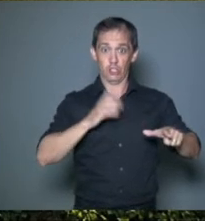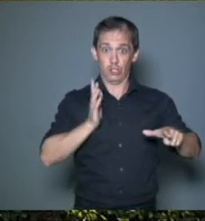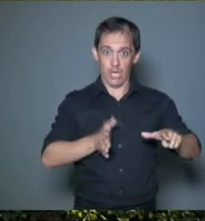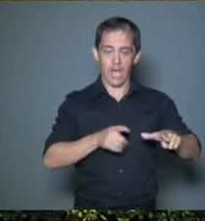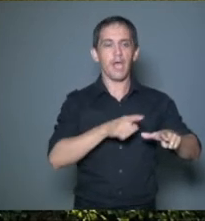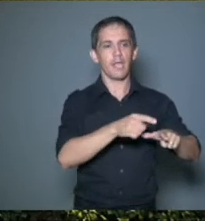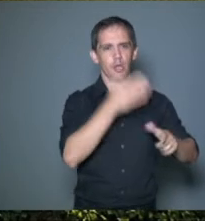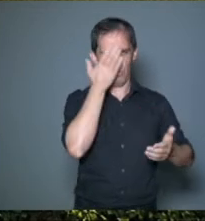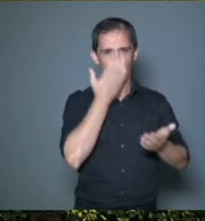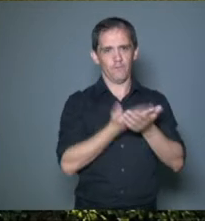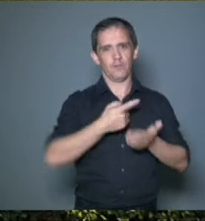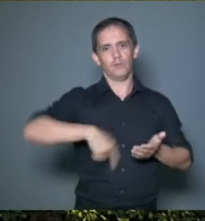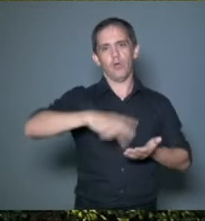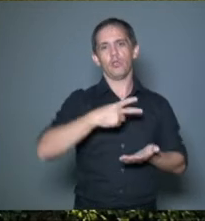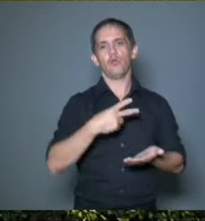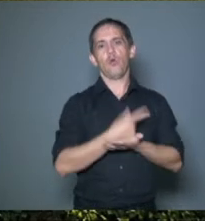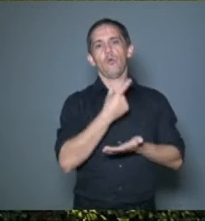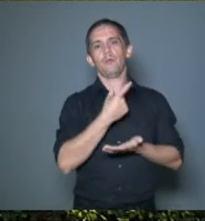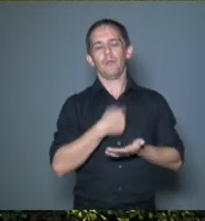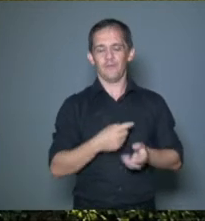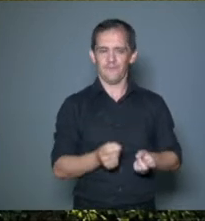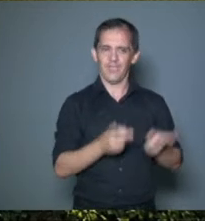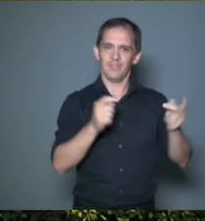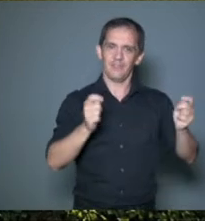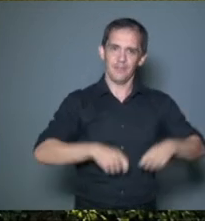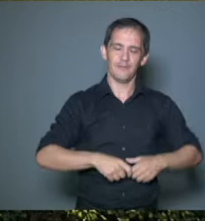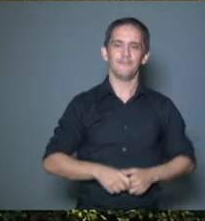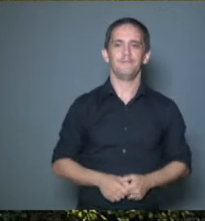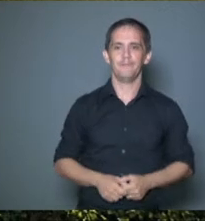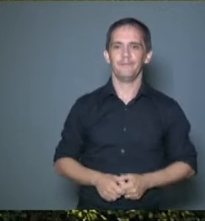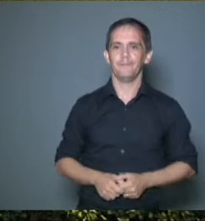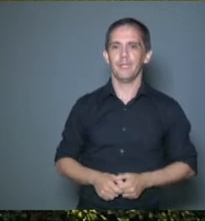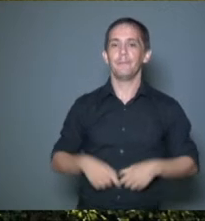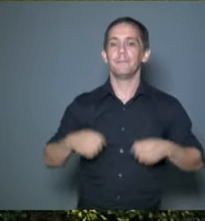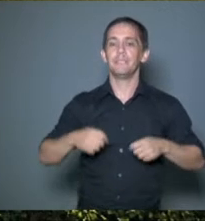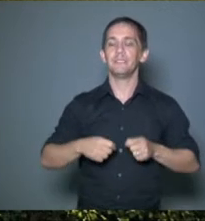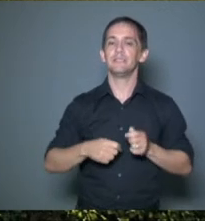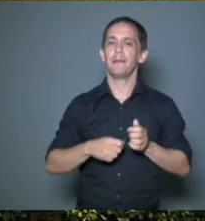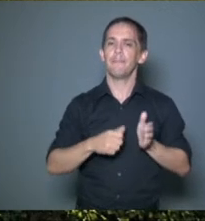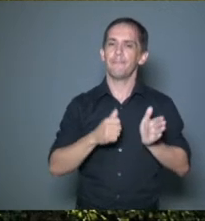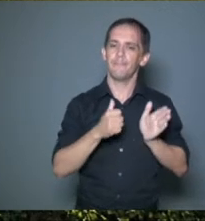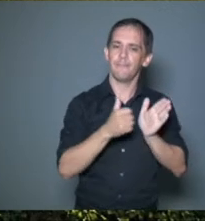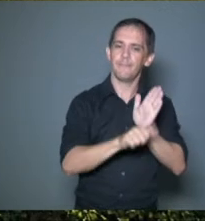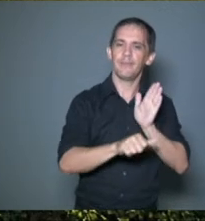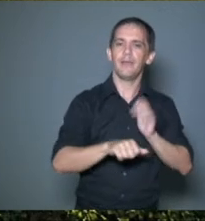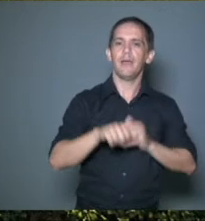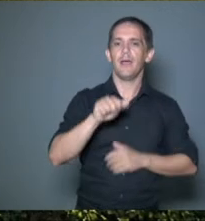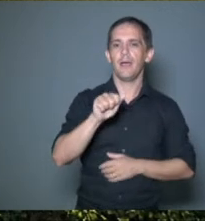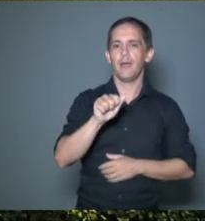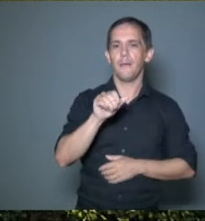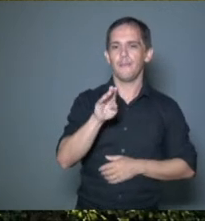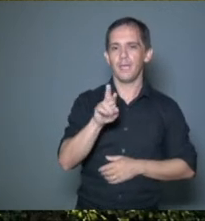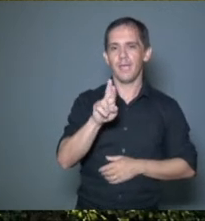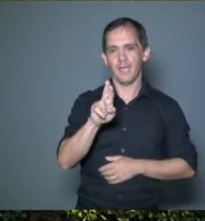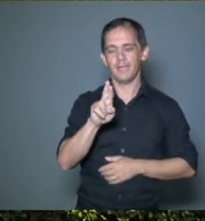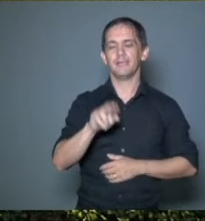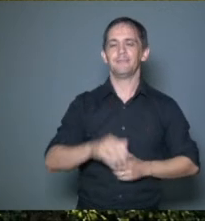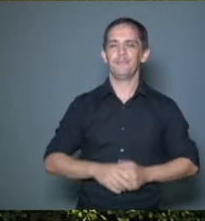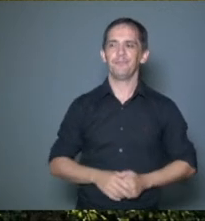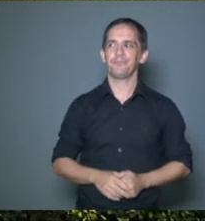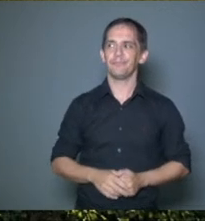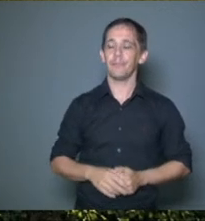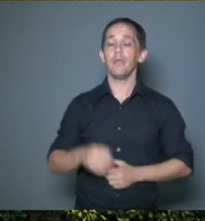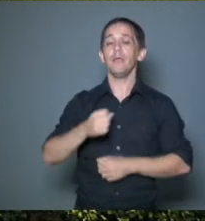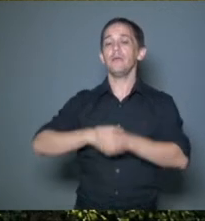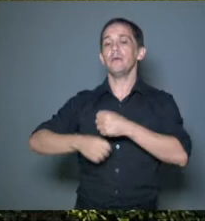because we have the BCI or the ABR certification. So it's important that we've been at the